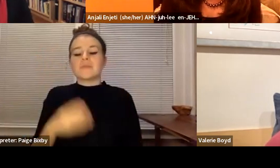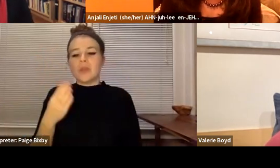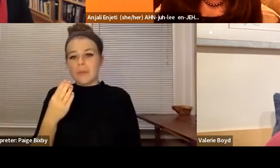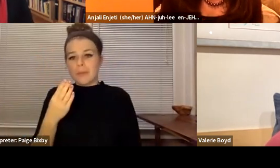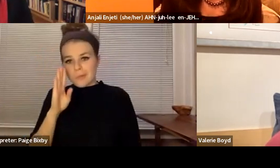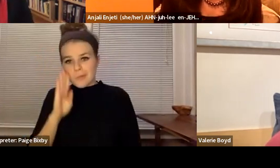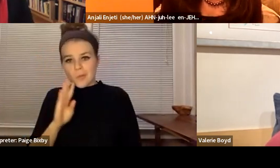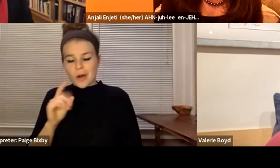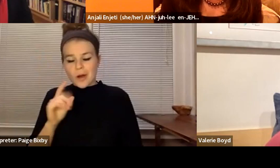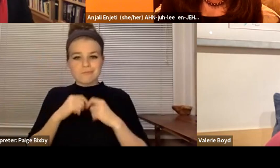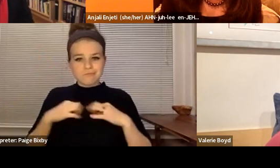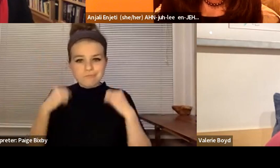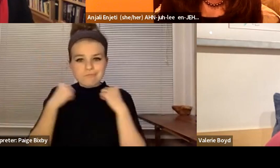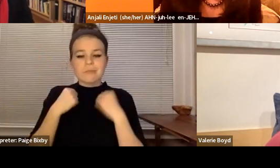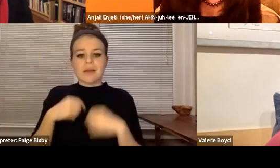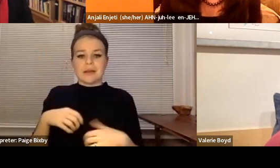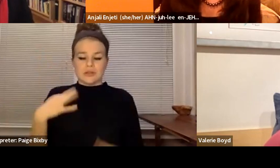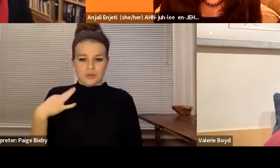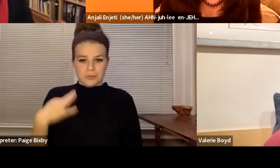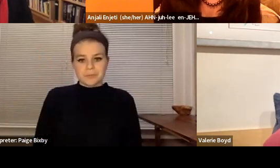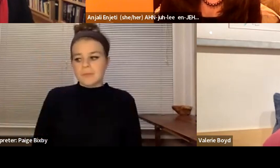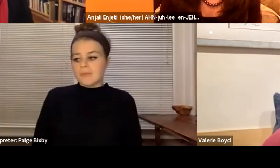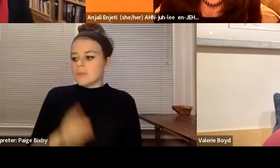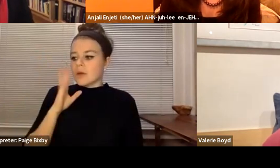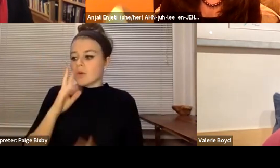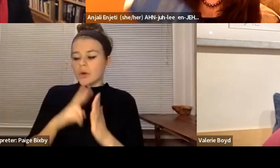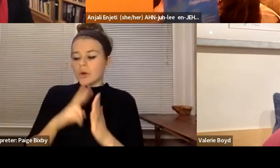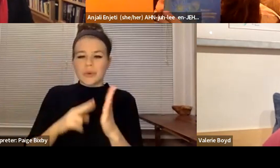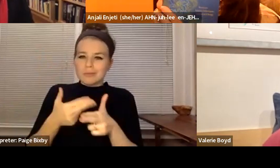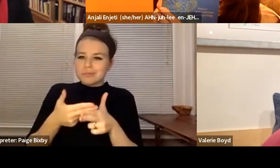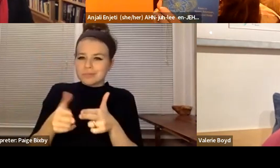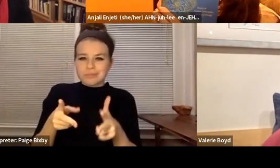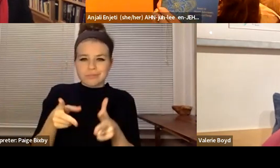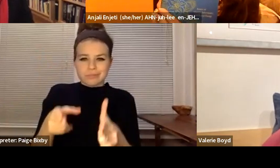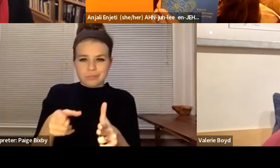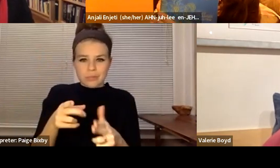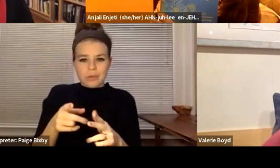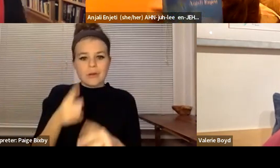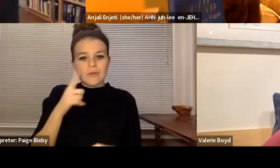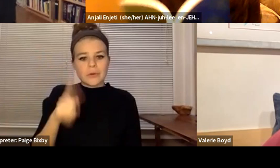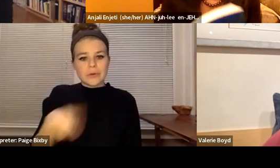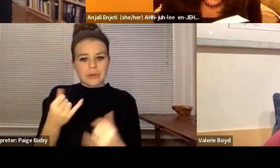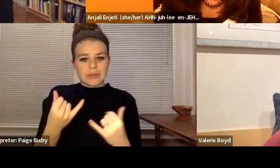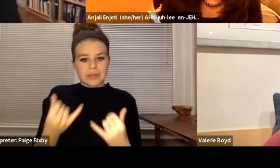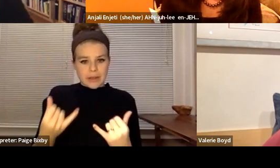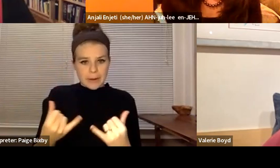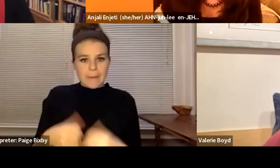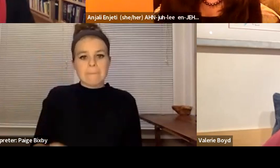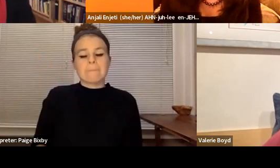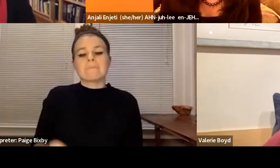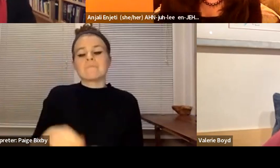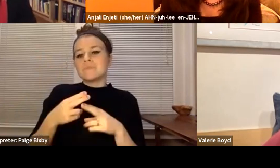shirt. I'm going to read a brief excerpt for you all today from my book, Southbound, the collection of